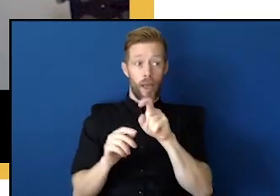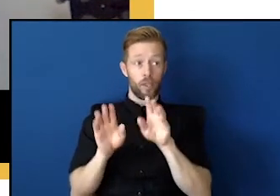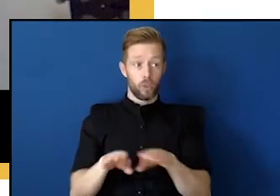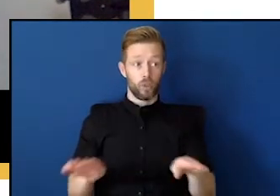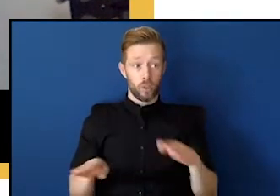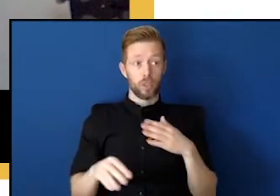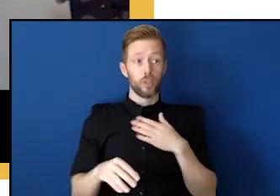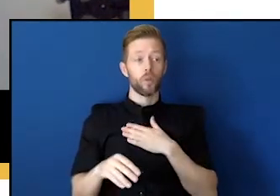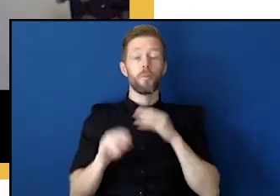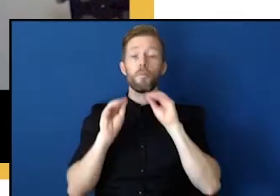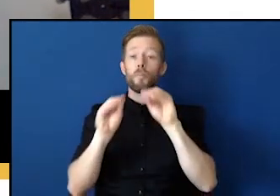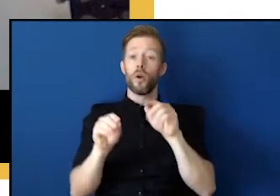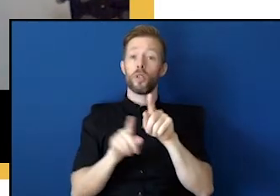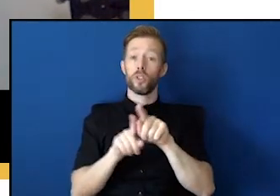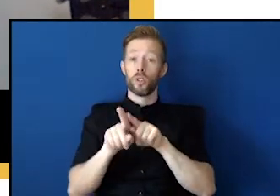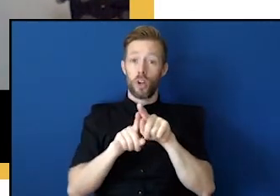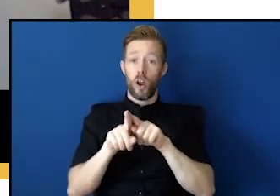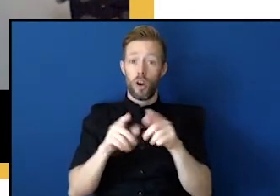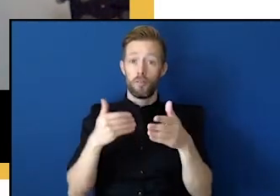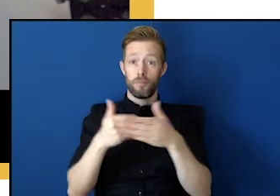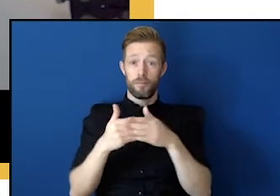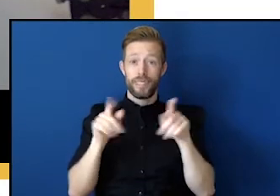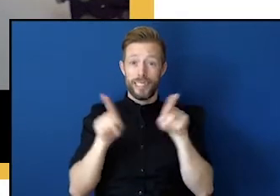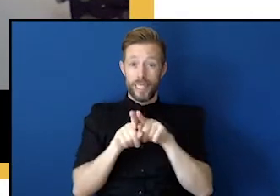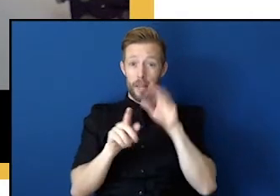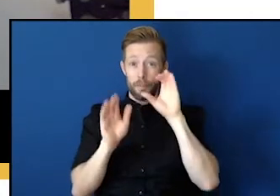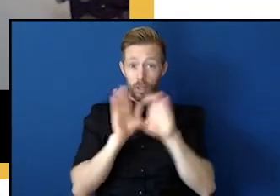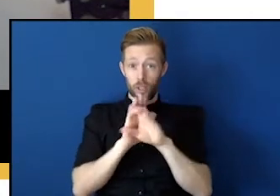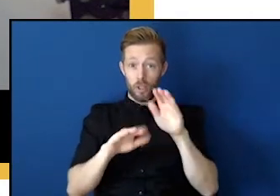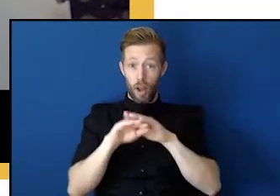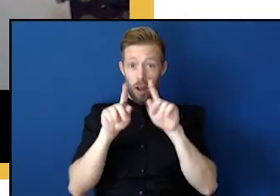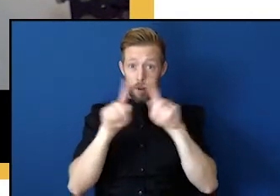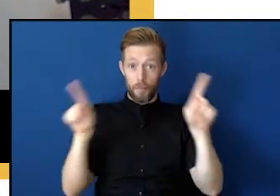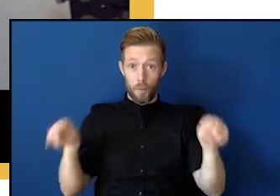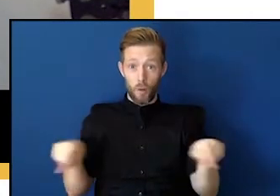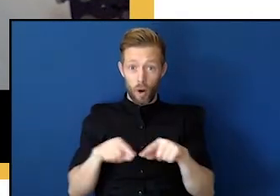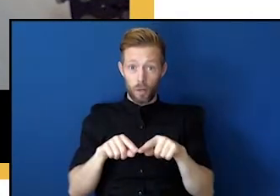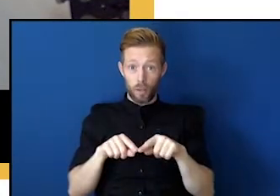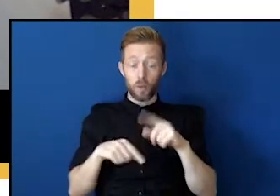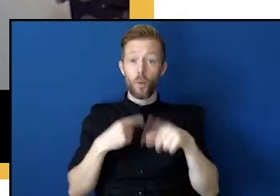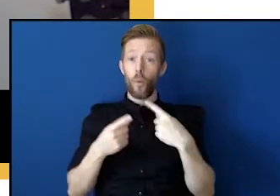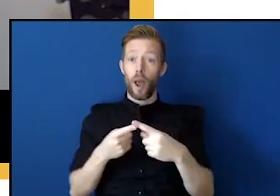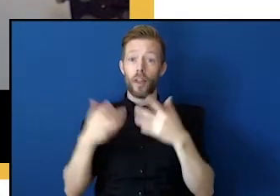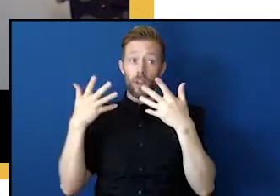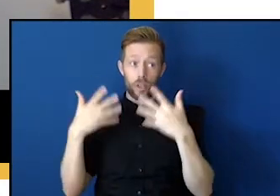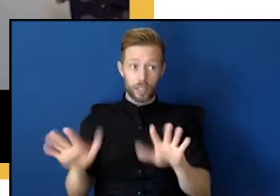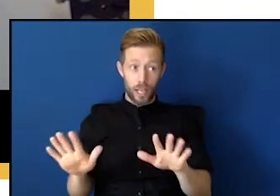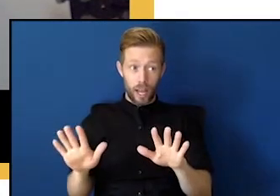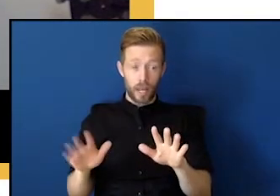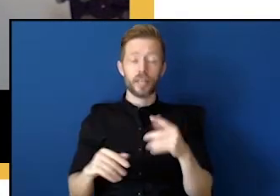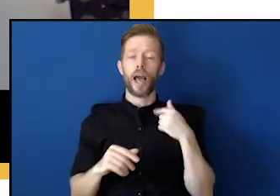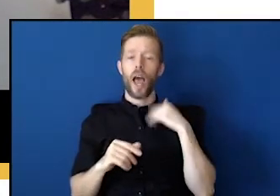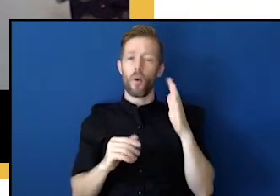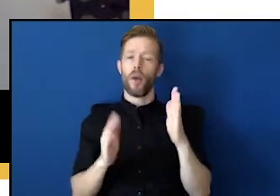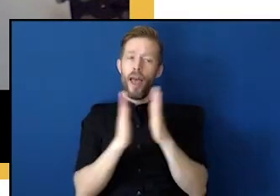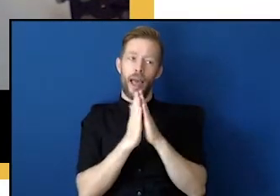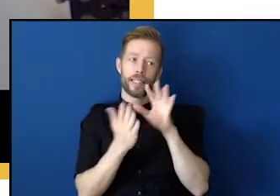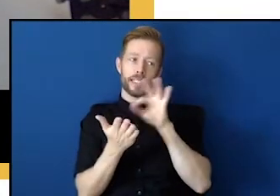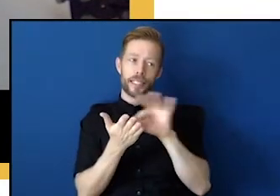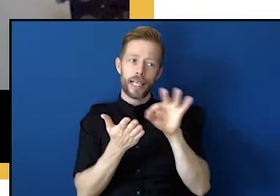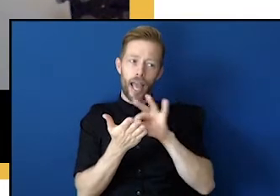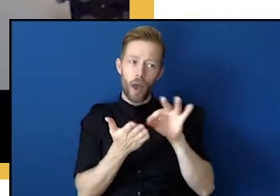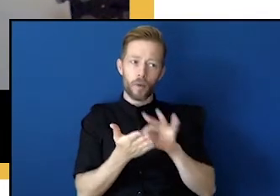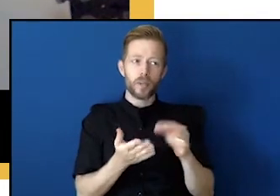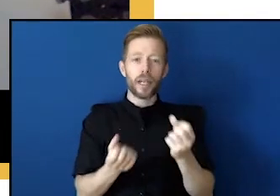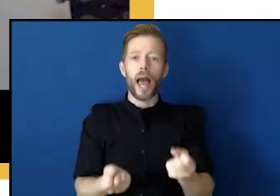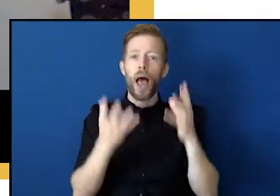example, I'll ask my children to place a star next to the same picture on a board. When they're done, I'll ask